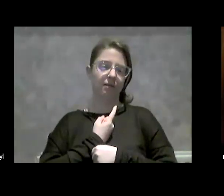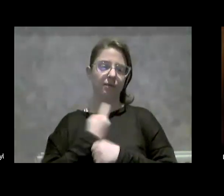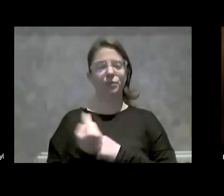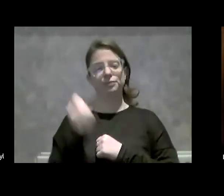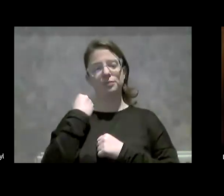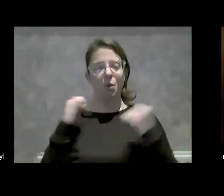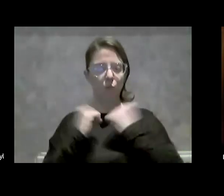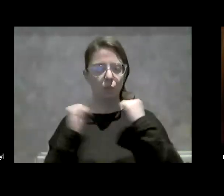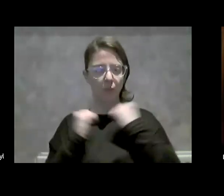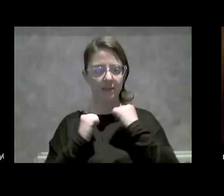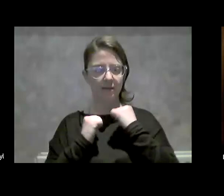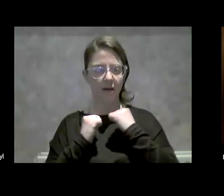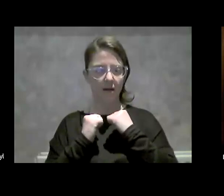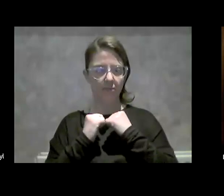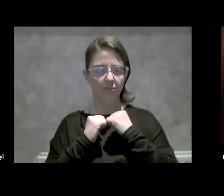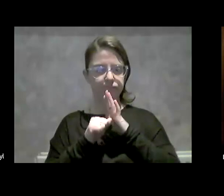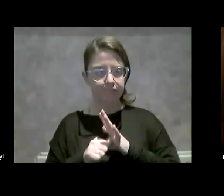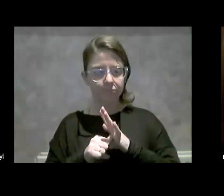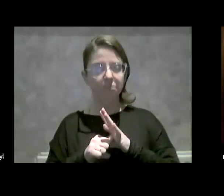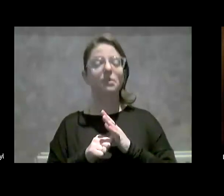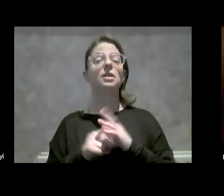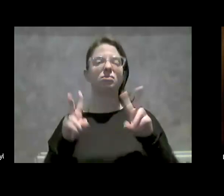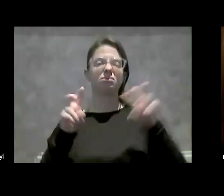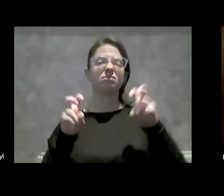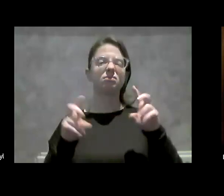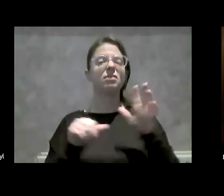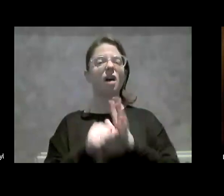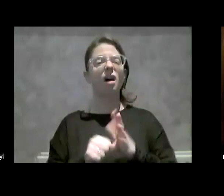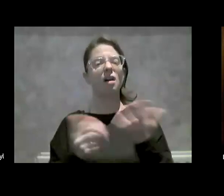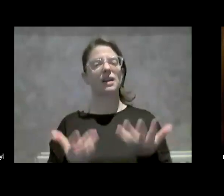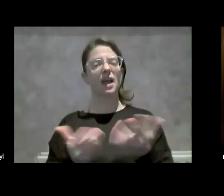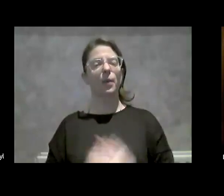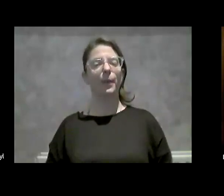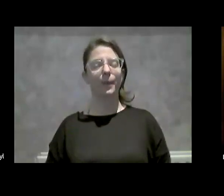winter day. So this is called Things Are Hard Right Now.